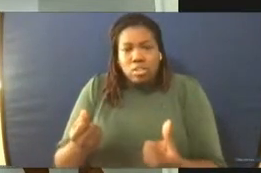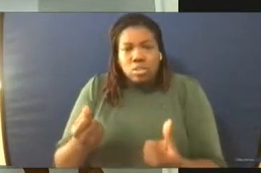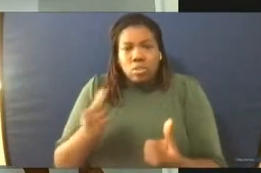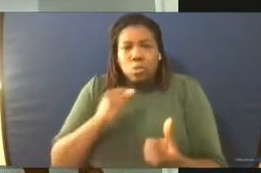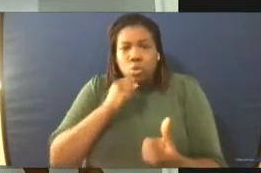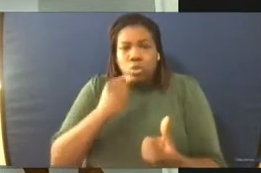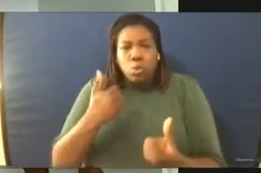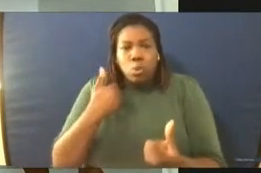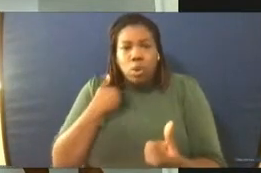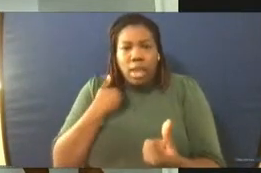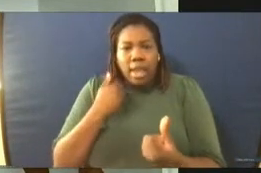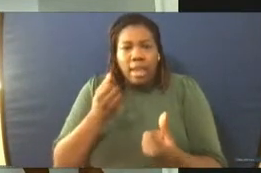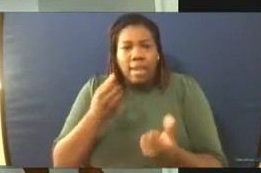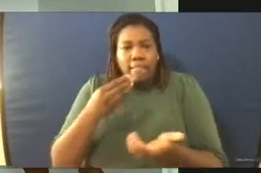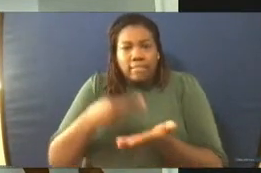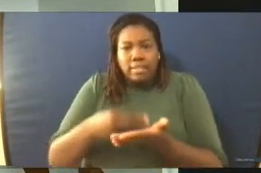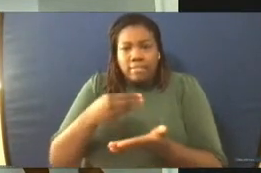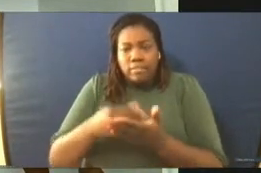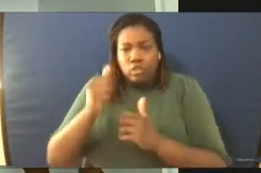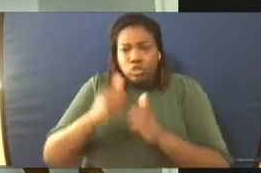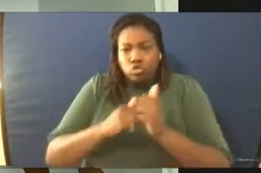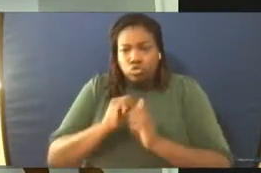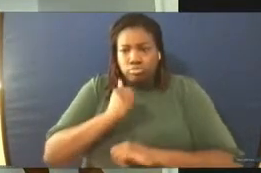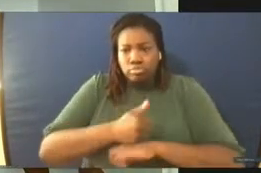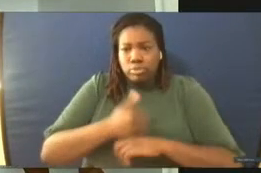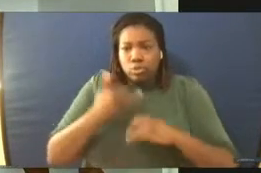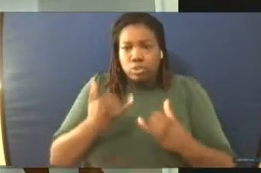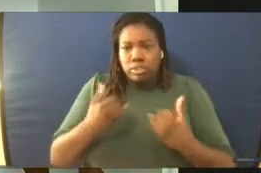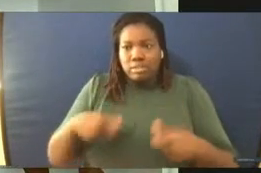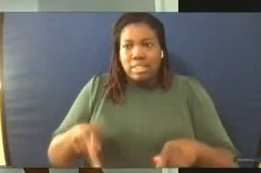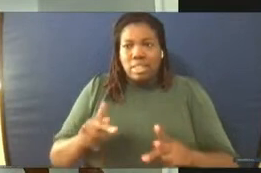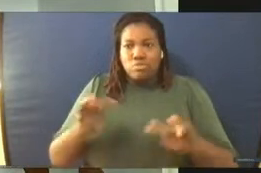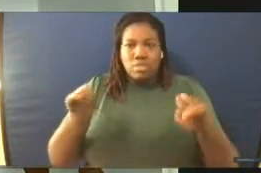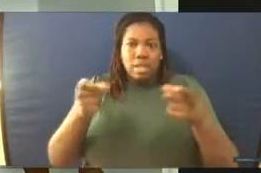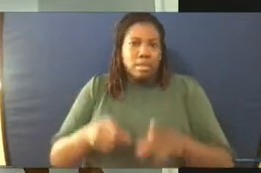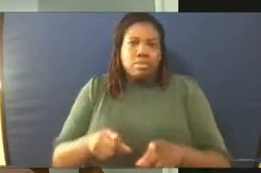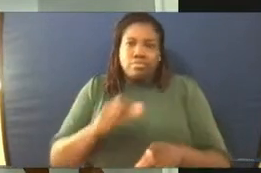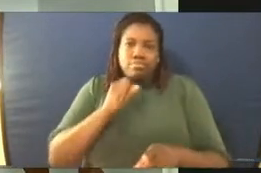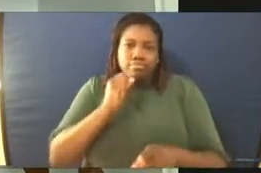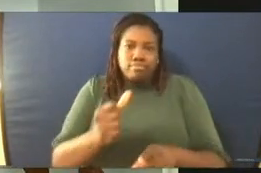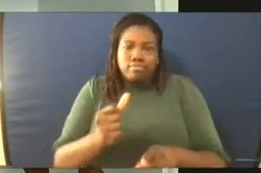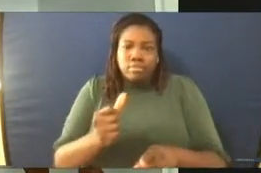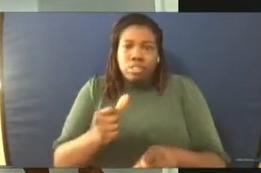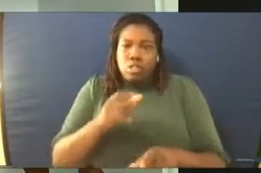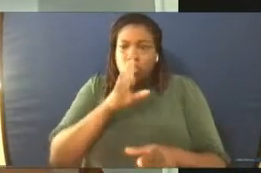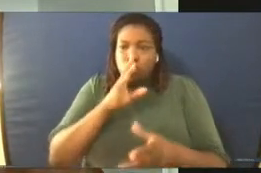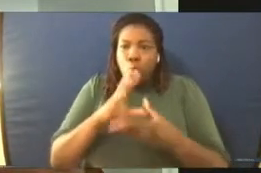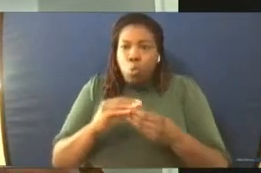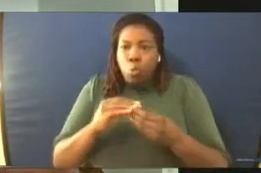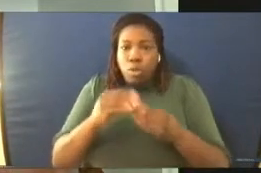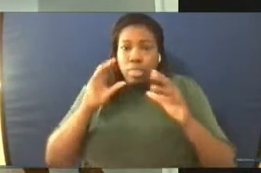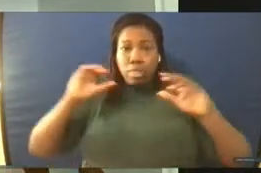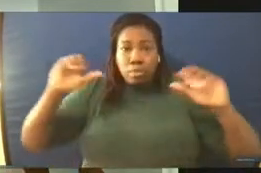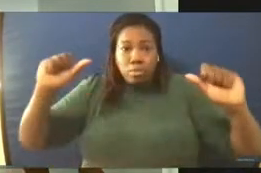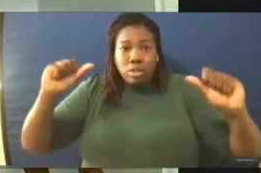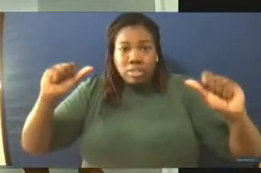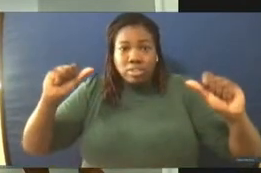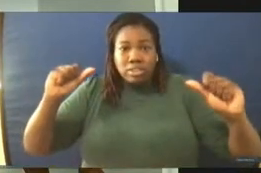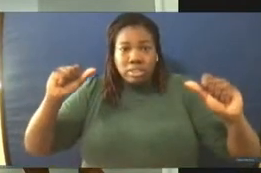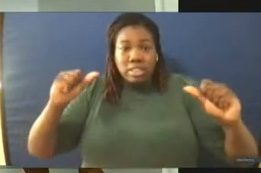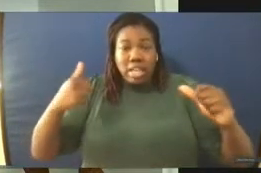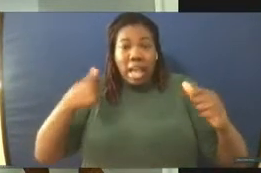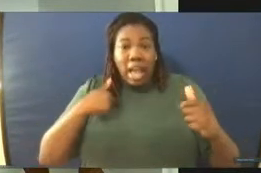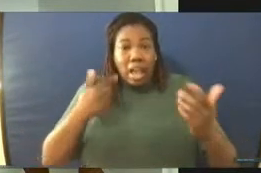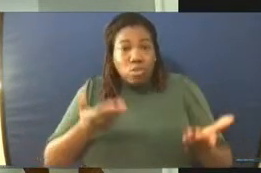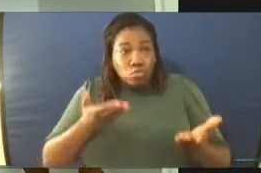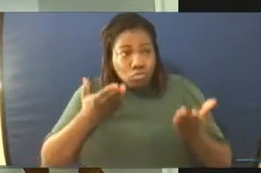funding structure today that allows us to do that. You're going to be speaking to the president. And my strong